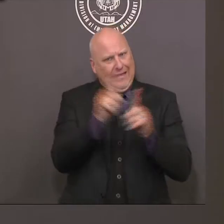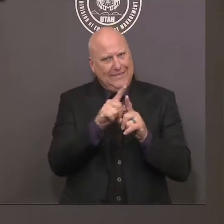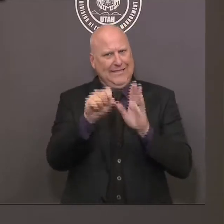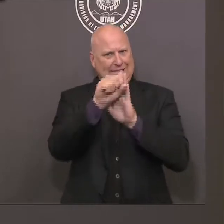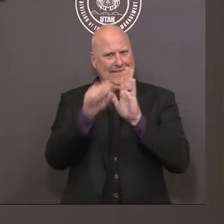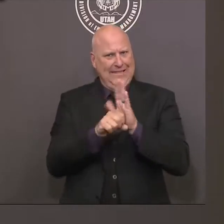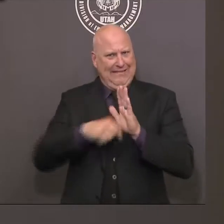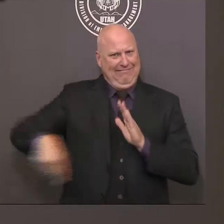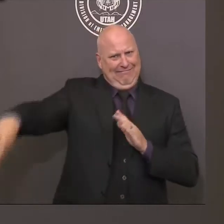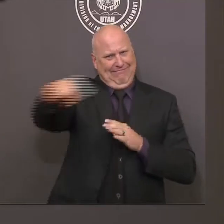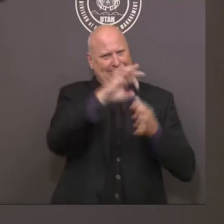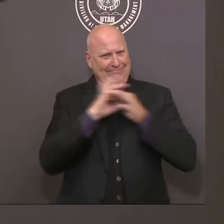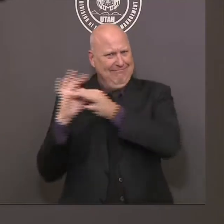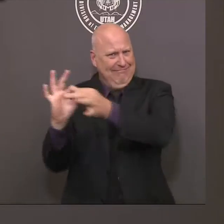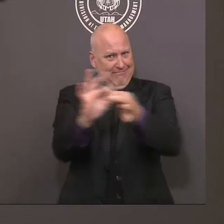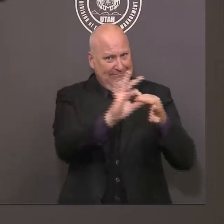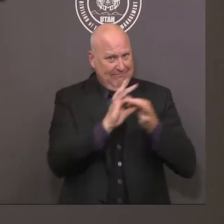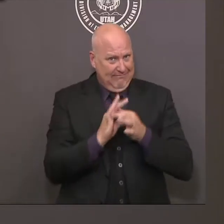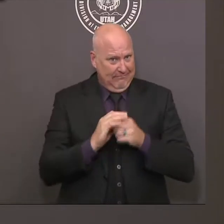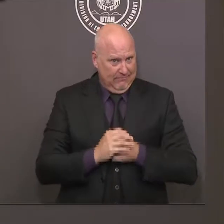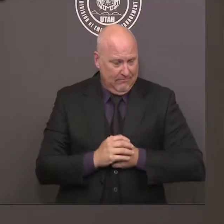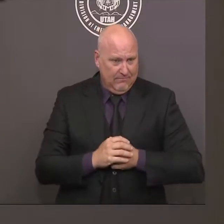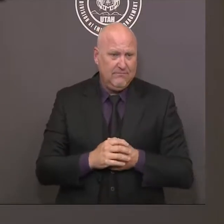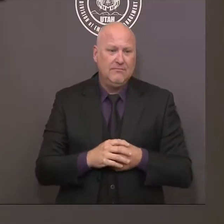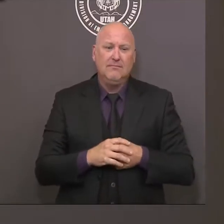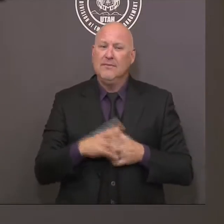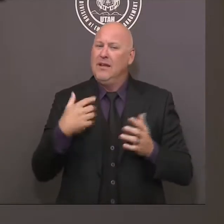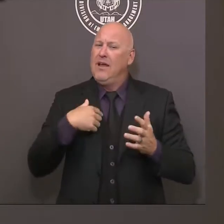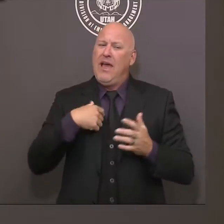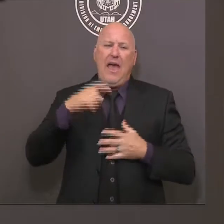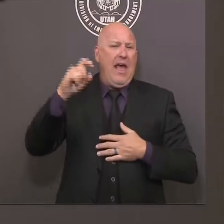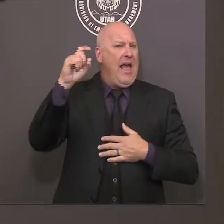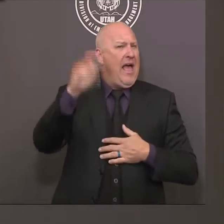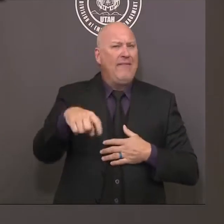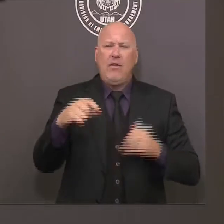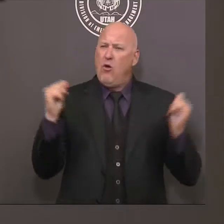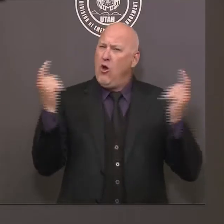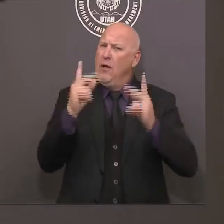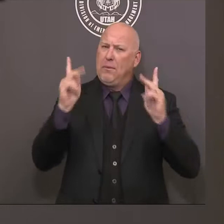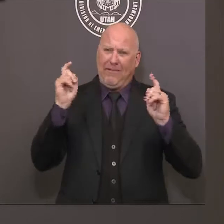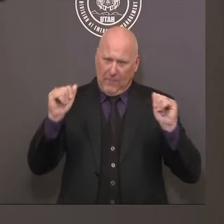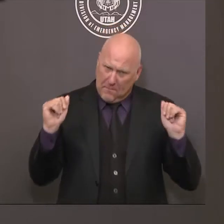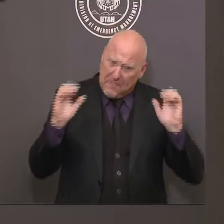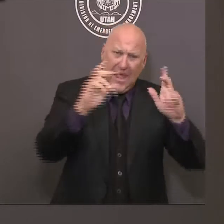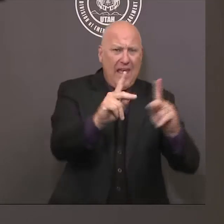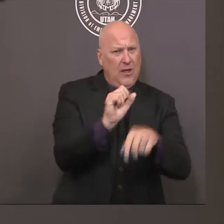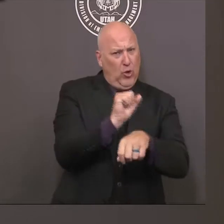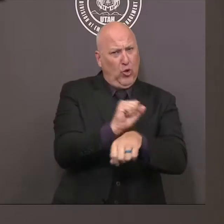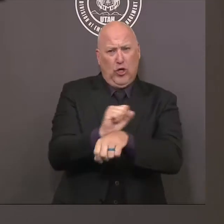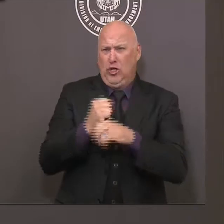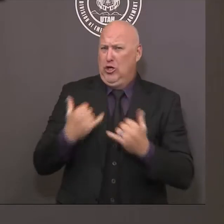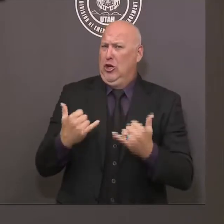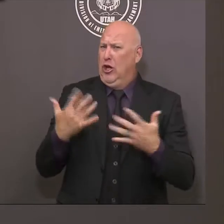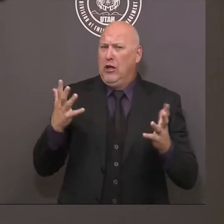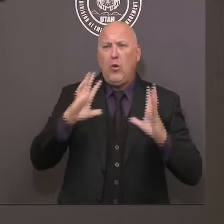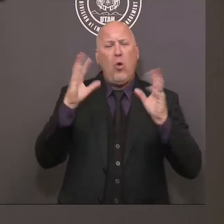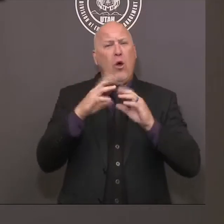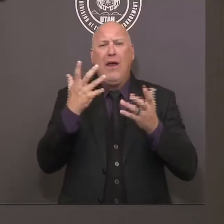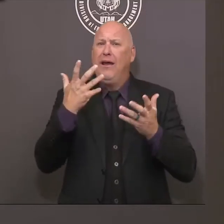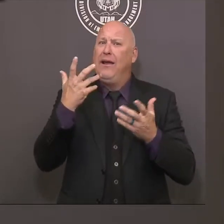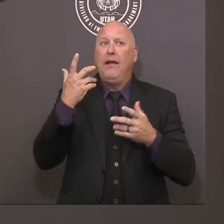back to work as soon as is possible. This plan also emphasizes some investments in different areas. Number one is